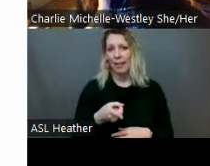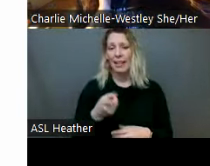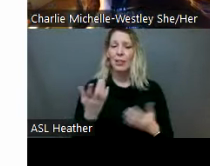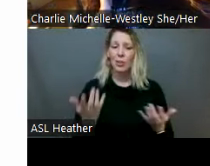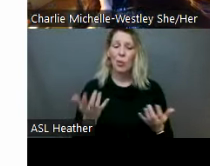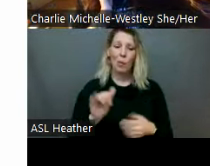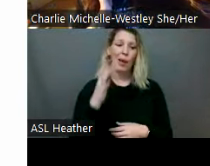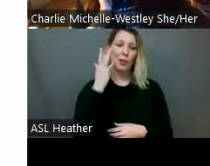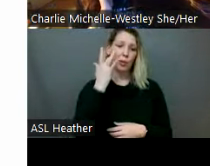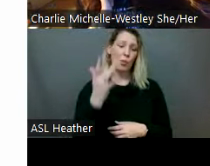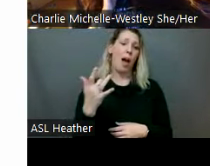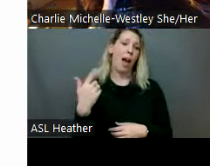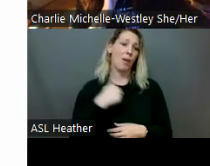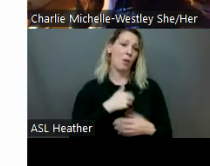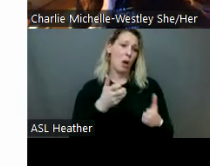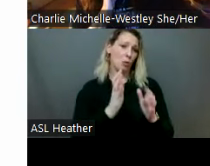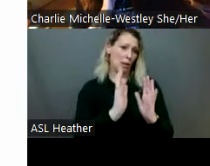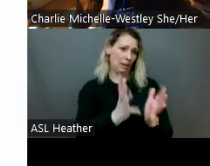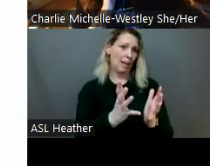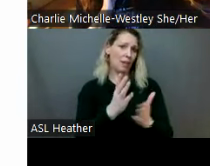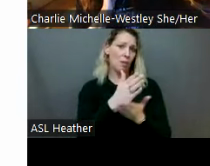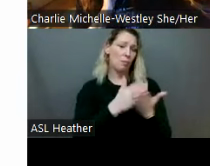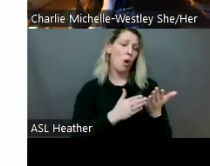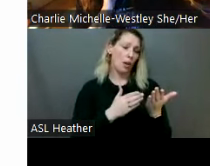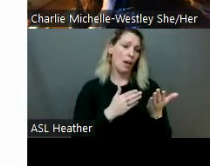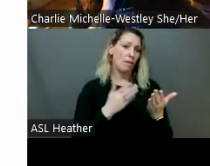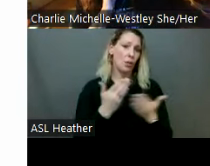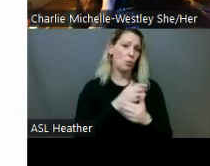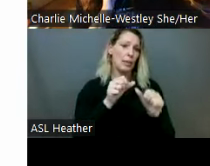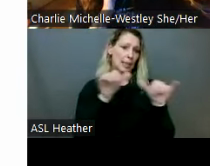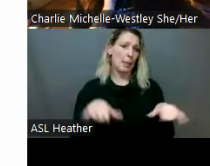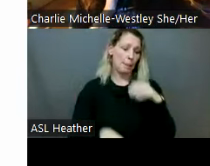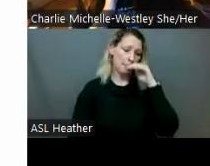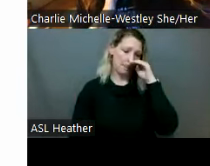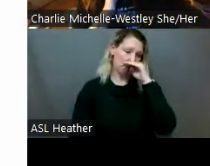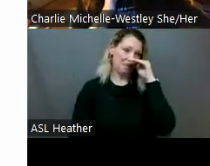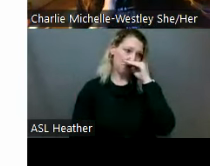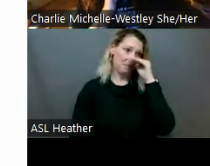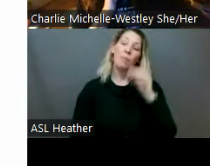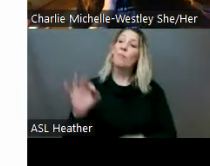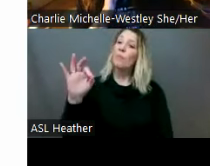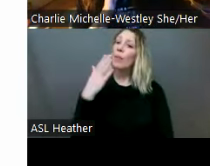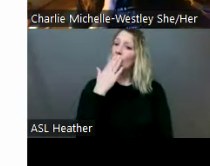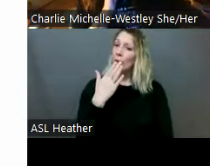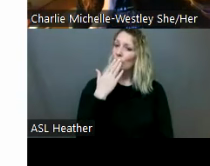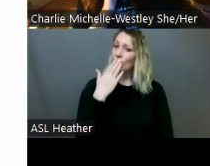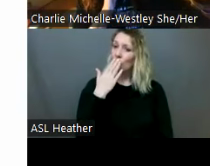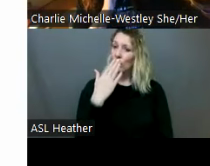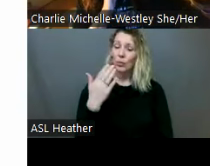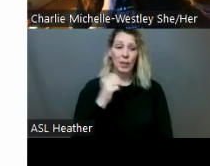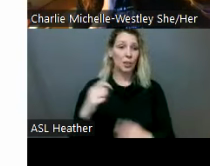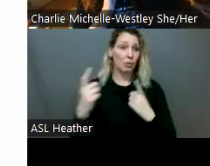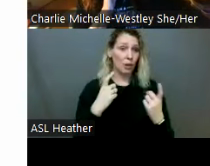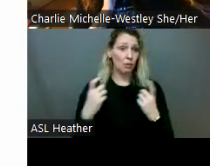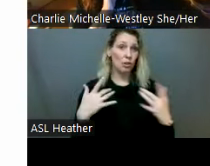that's why we're proposing to keep that in and put that as part of the new system. Thank you. Do we have any questions